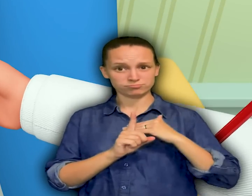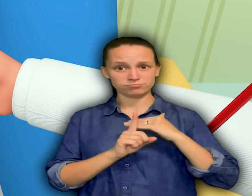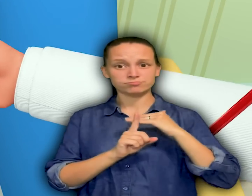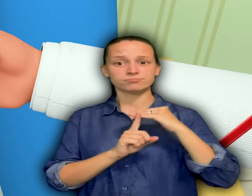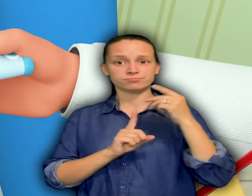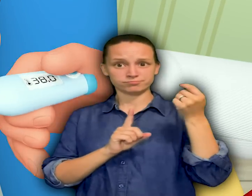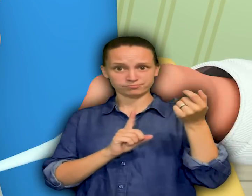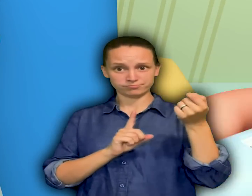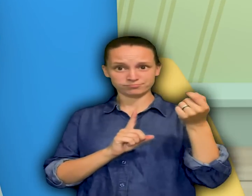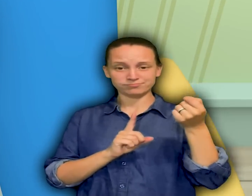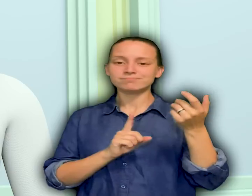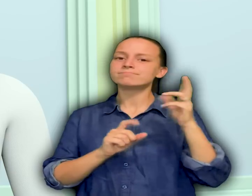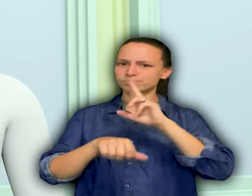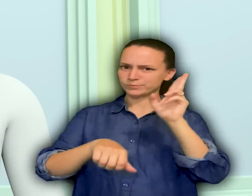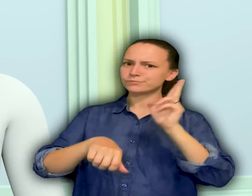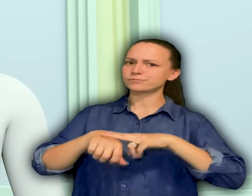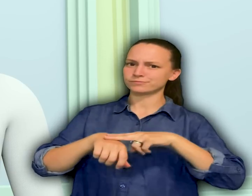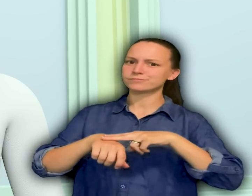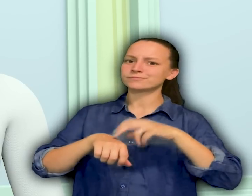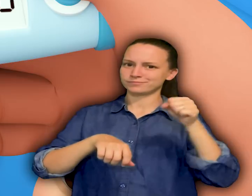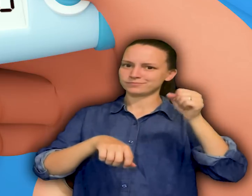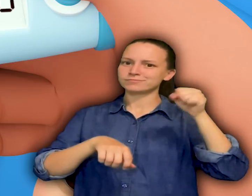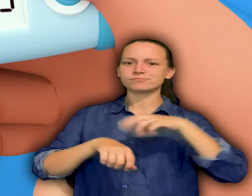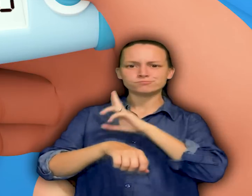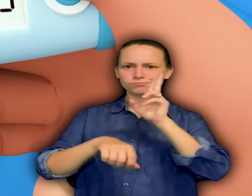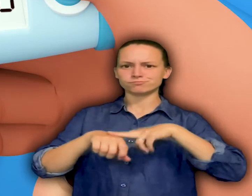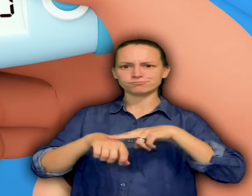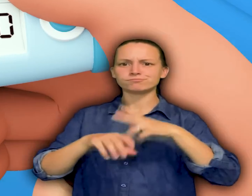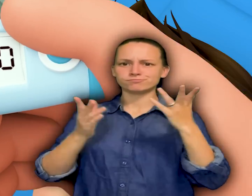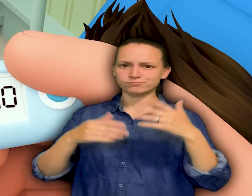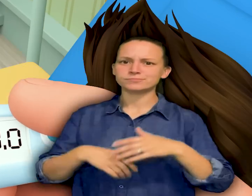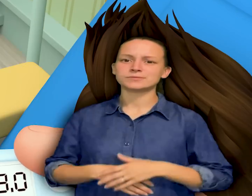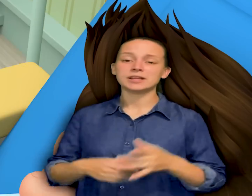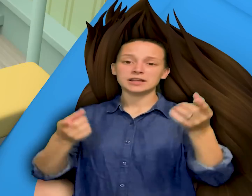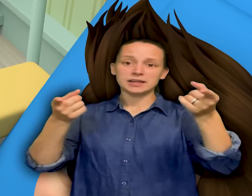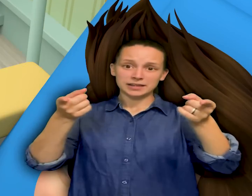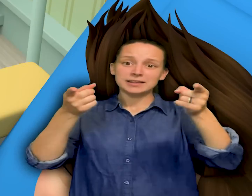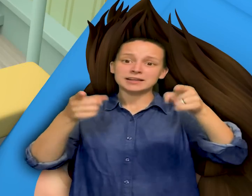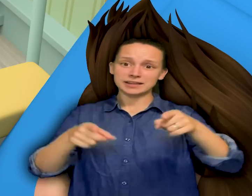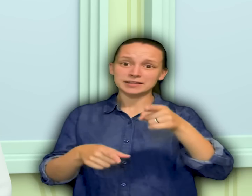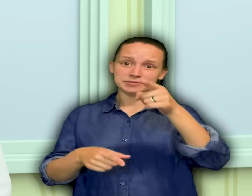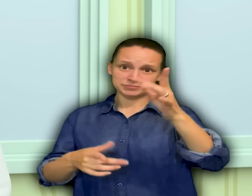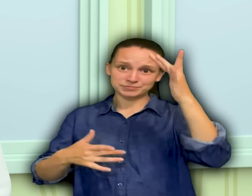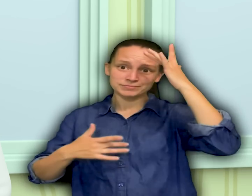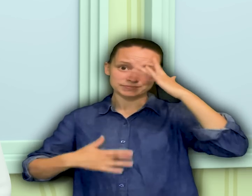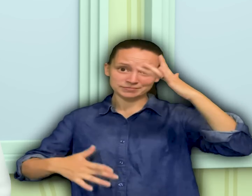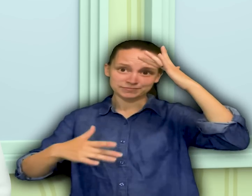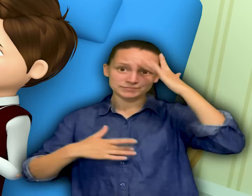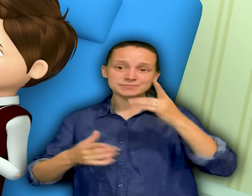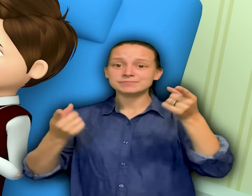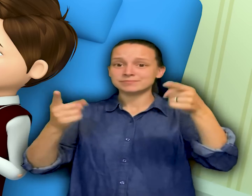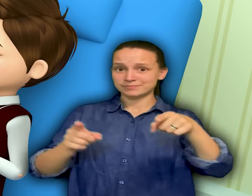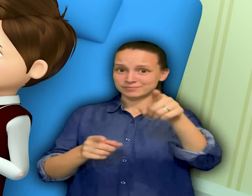high it's a little high that's quite normal that's quite normal when you're